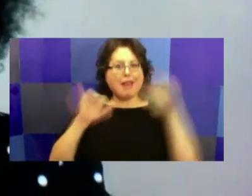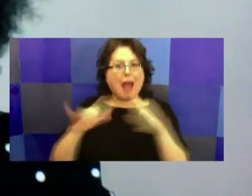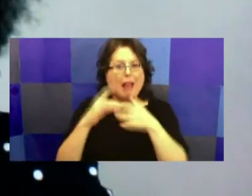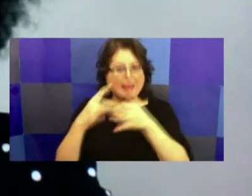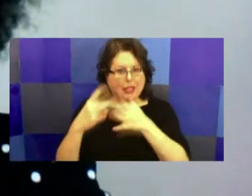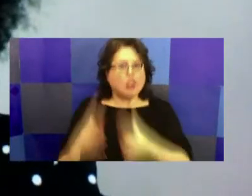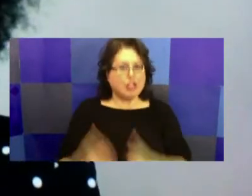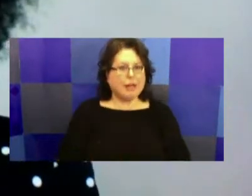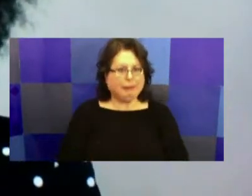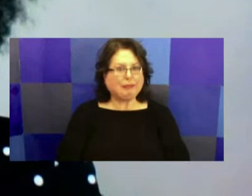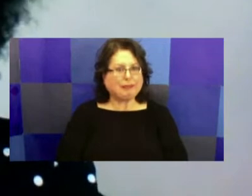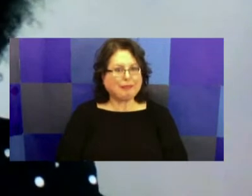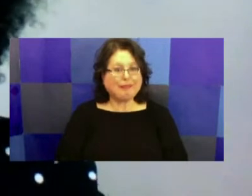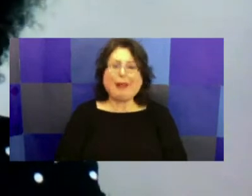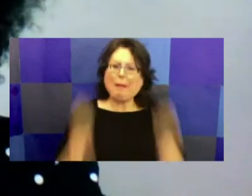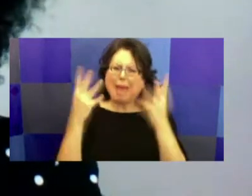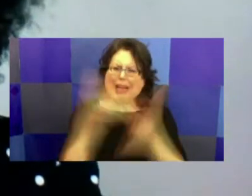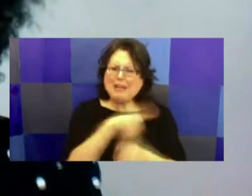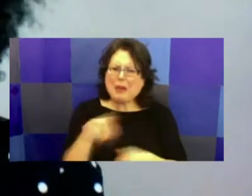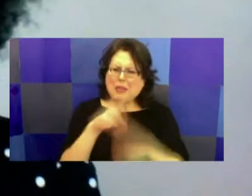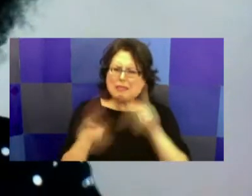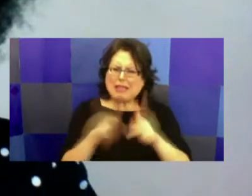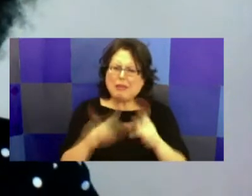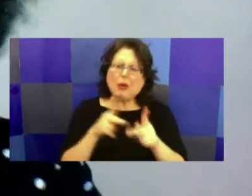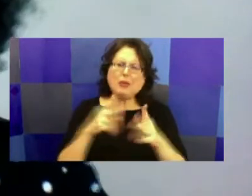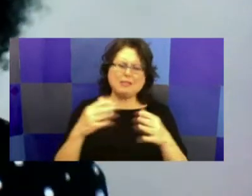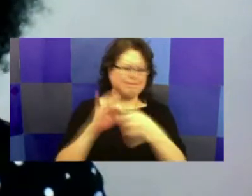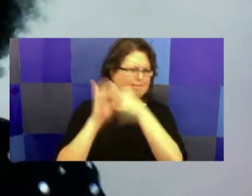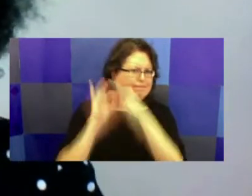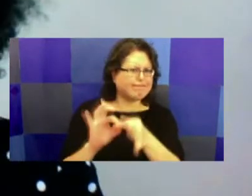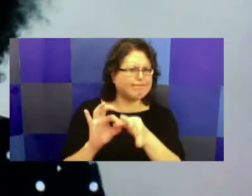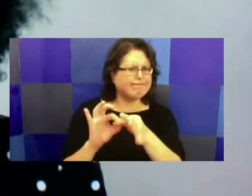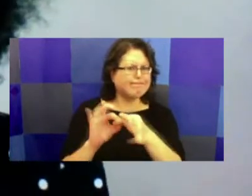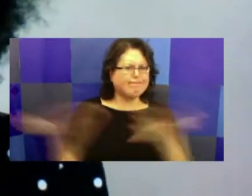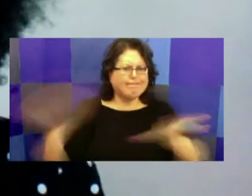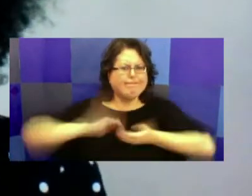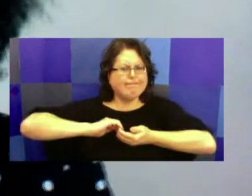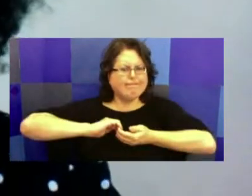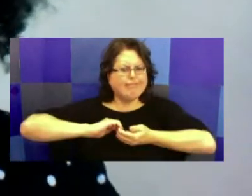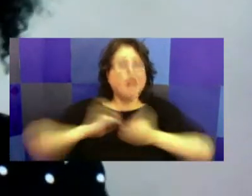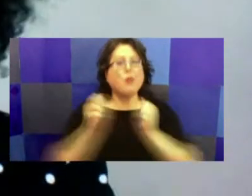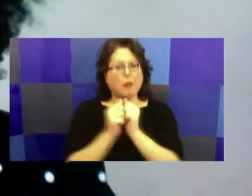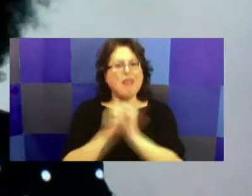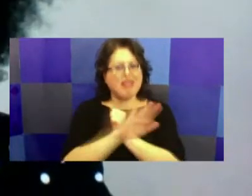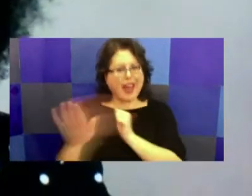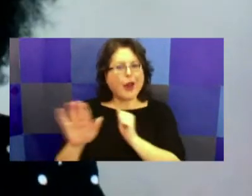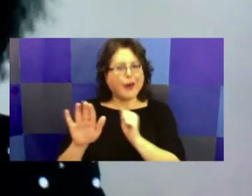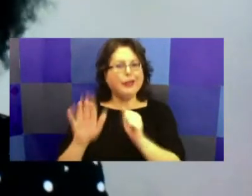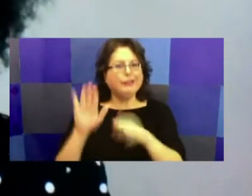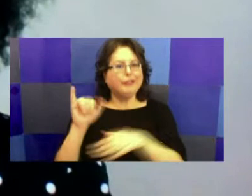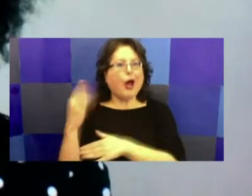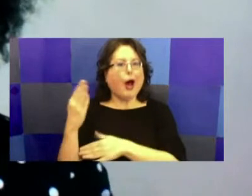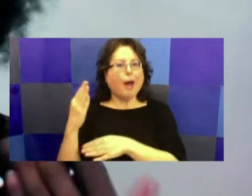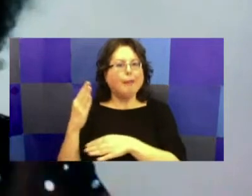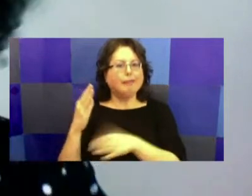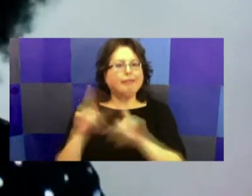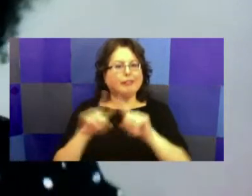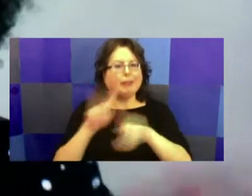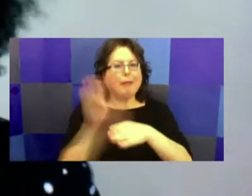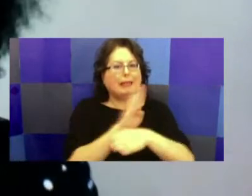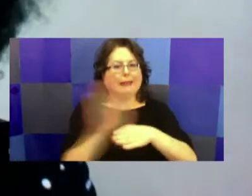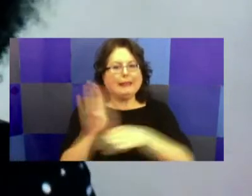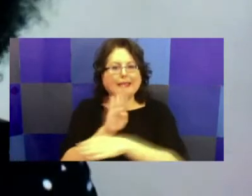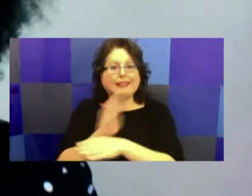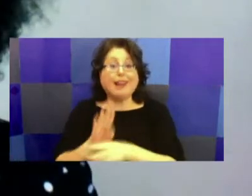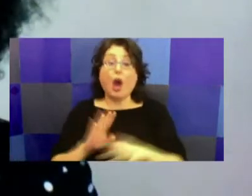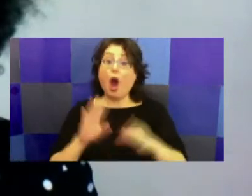so a lot of these individuals do form bonds and partnerships across industries. In addition to